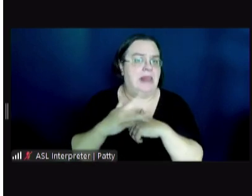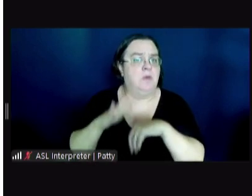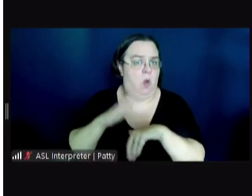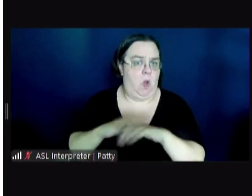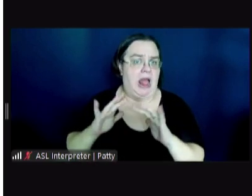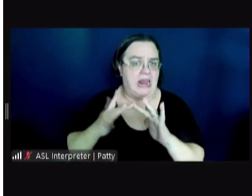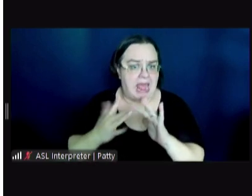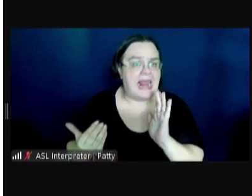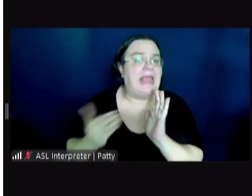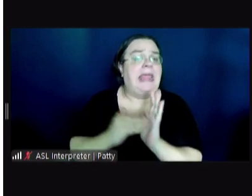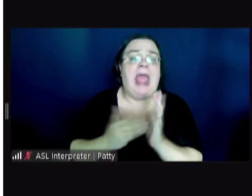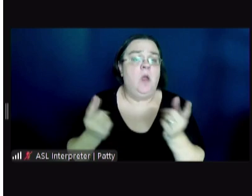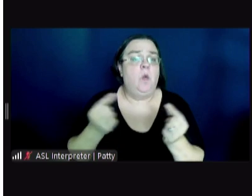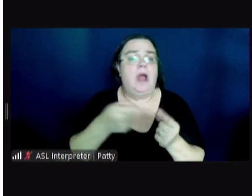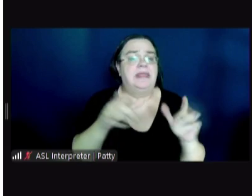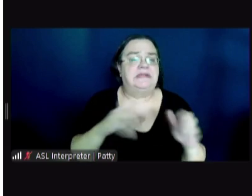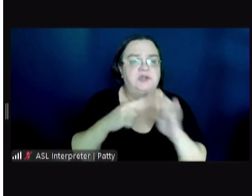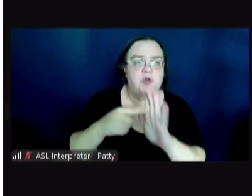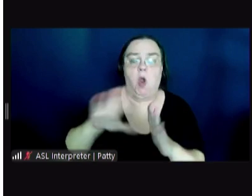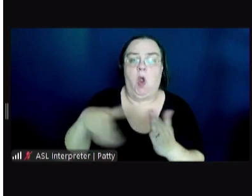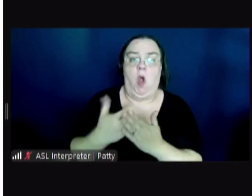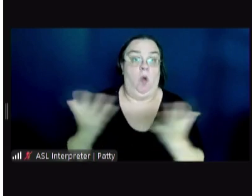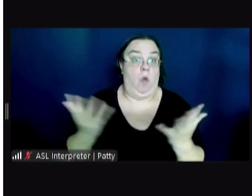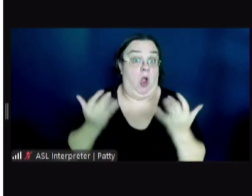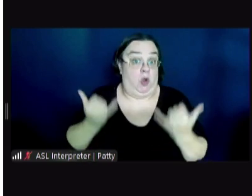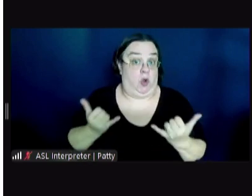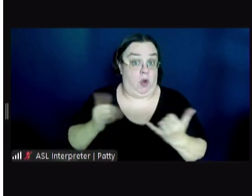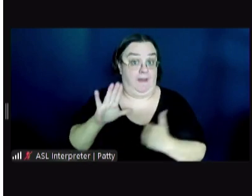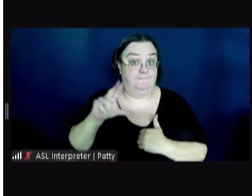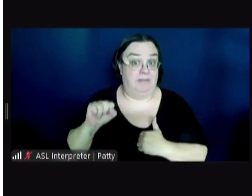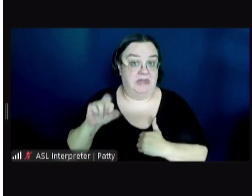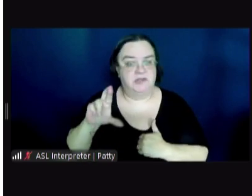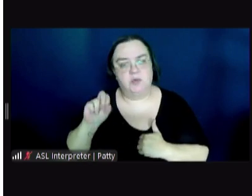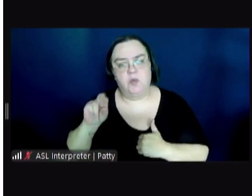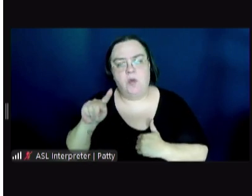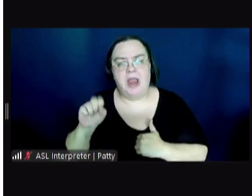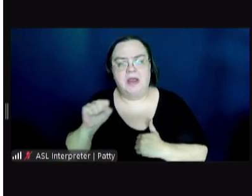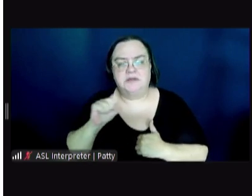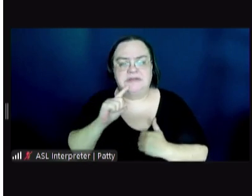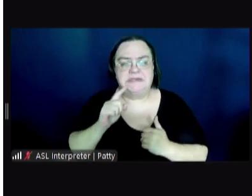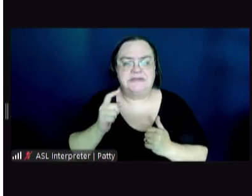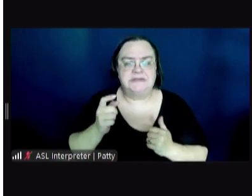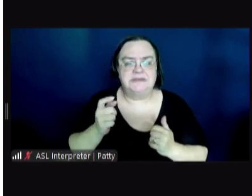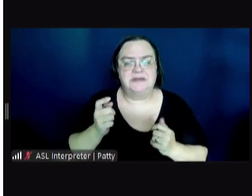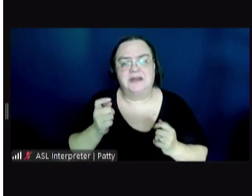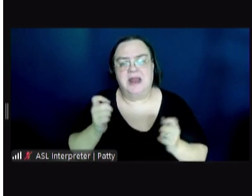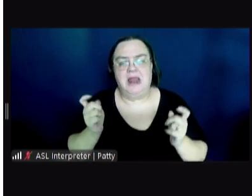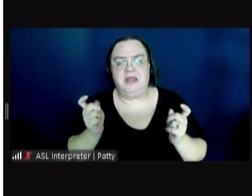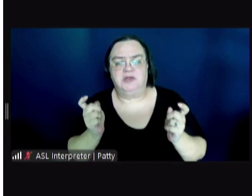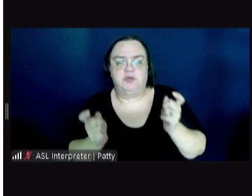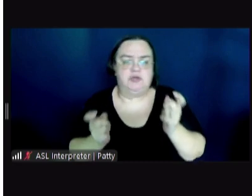again, all of the current bus routes are some are changing in terms of where they